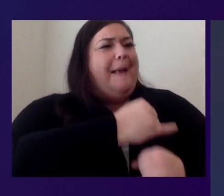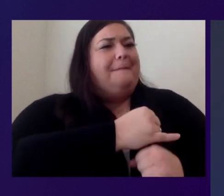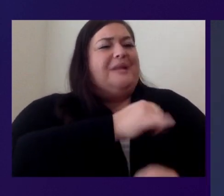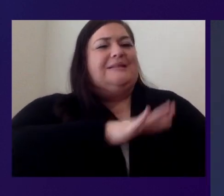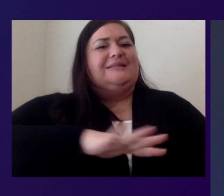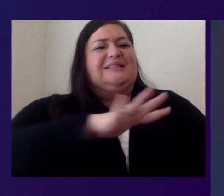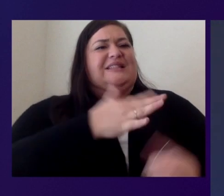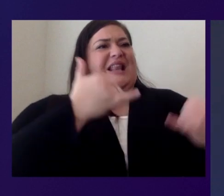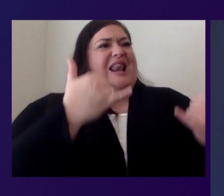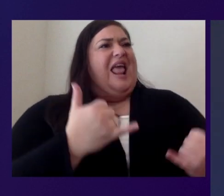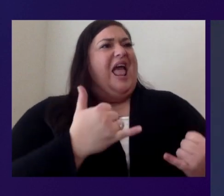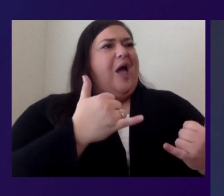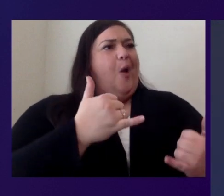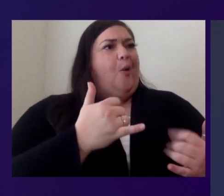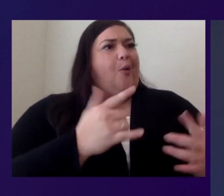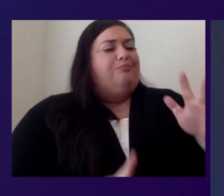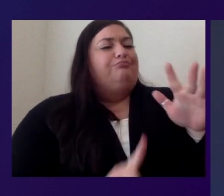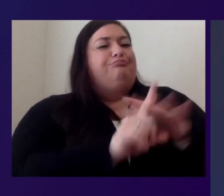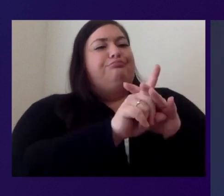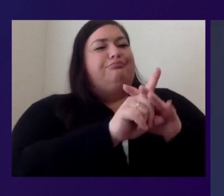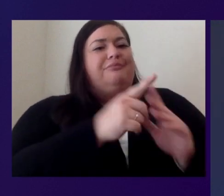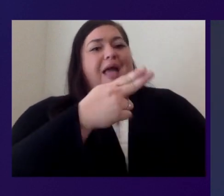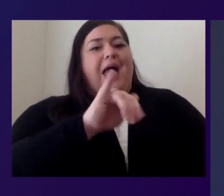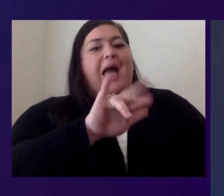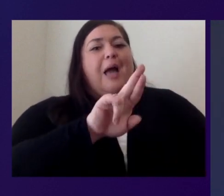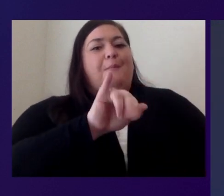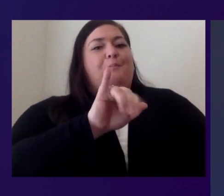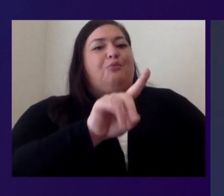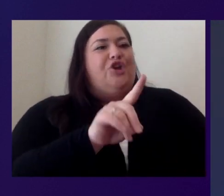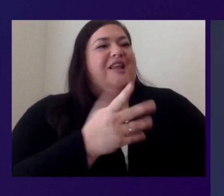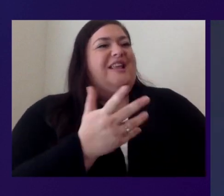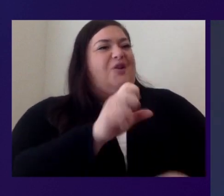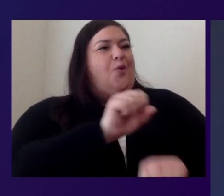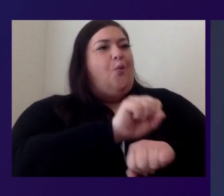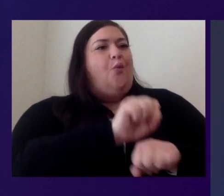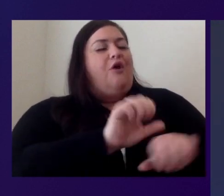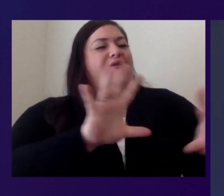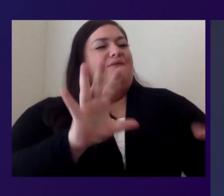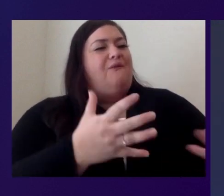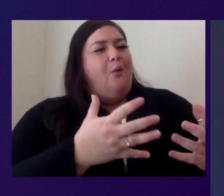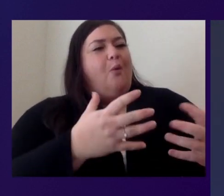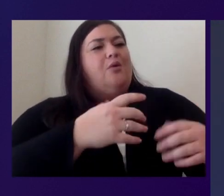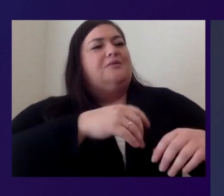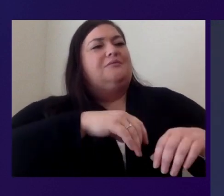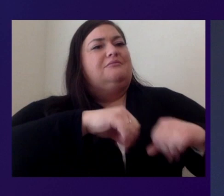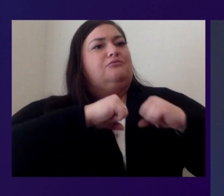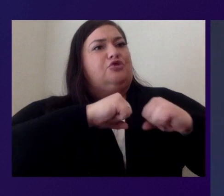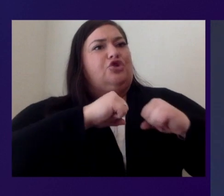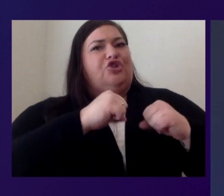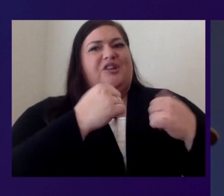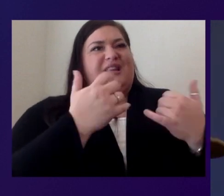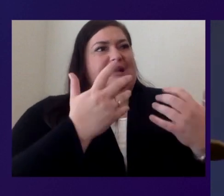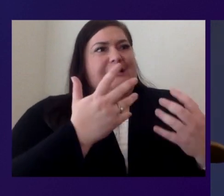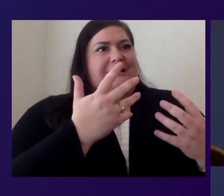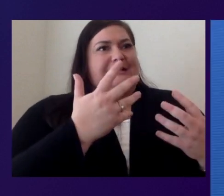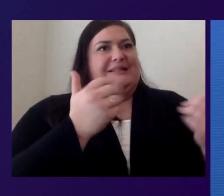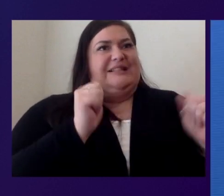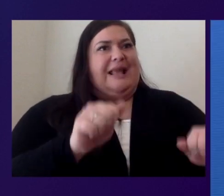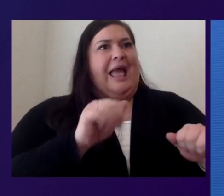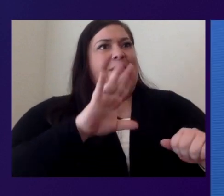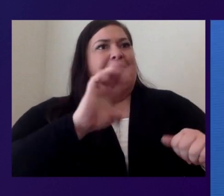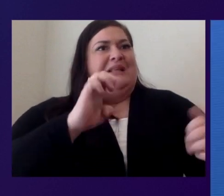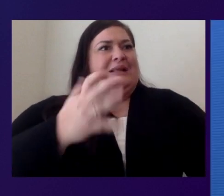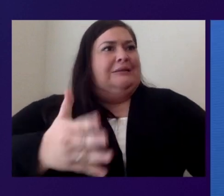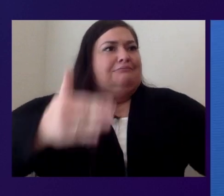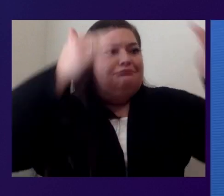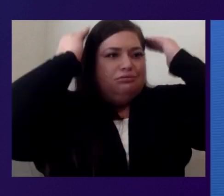and a more distributed workforce, that responsibility of secure items is further out and can be daunting. Yeah,